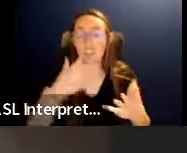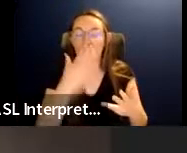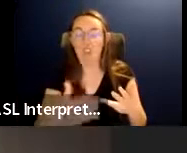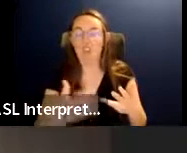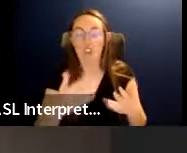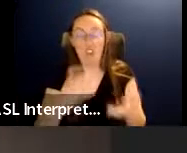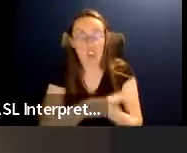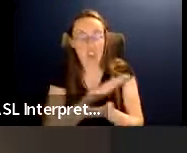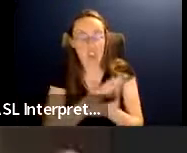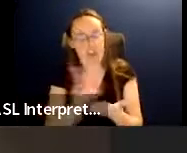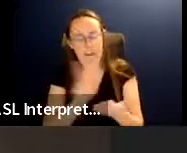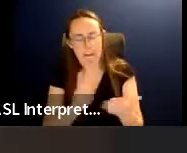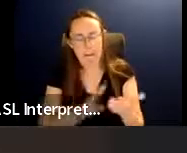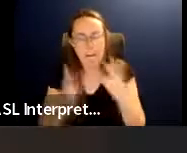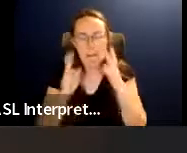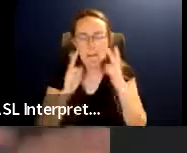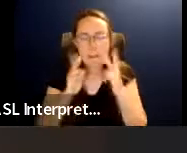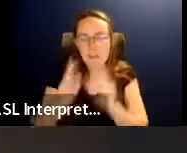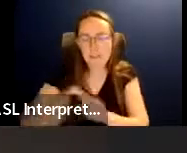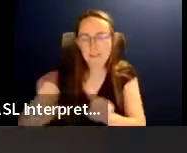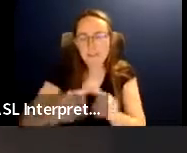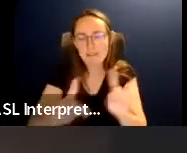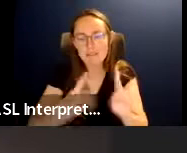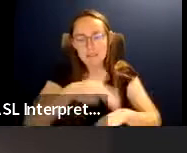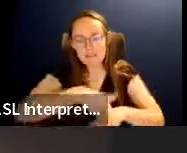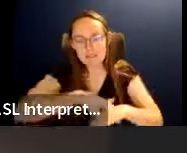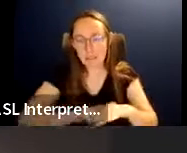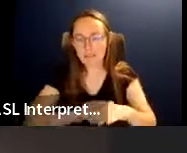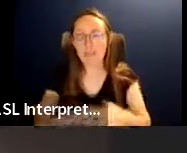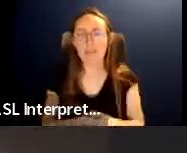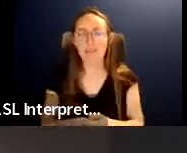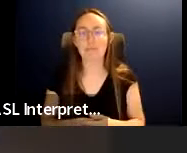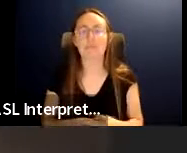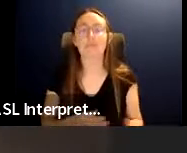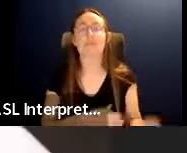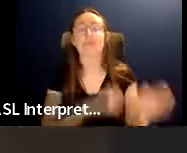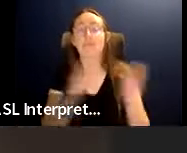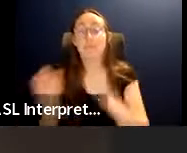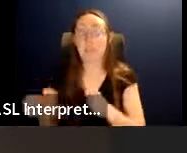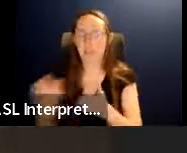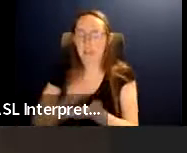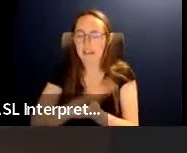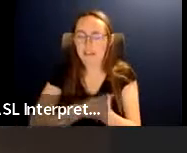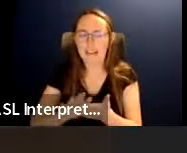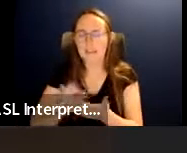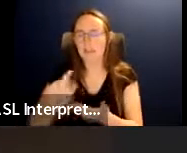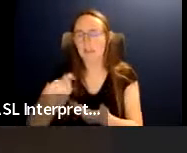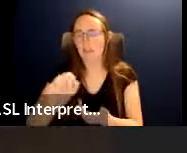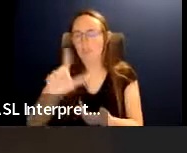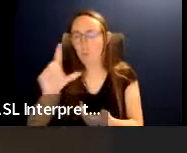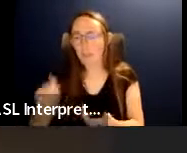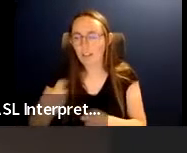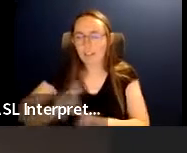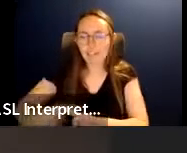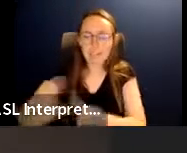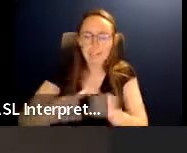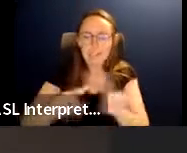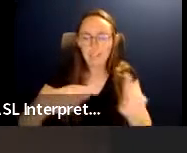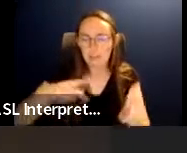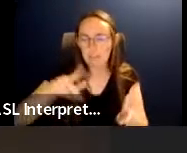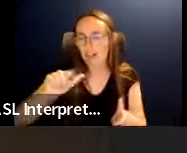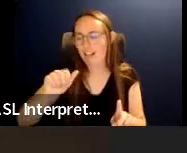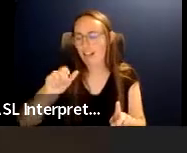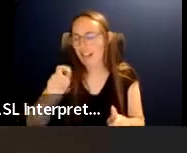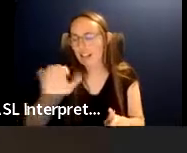for you. And then this is a nice sheet of tools and some of the plastics and adhesives that I also work